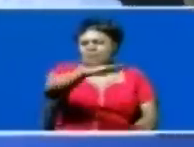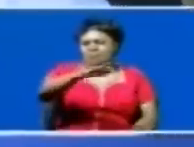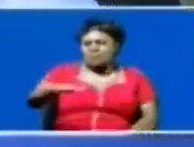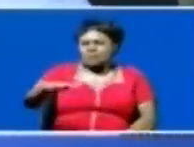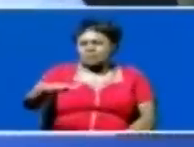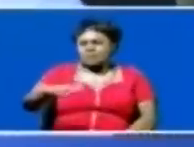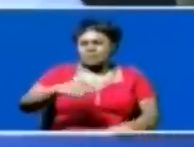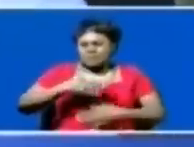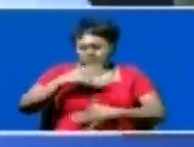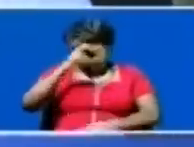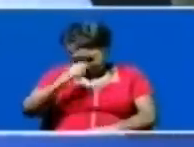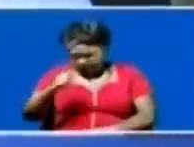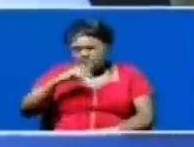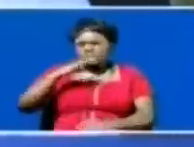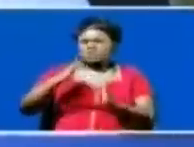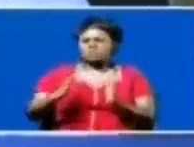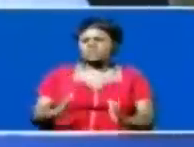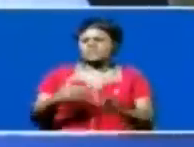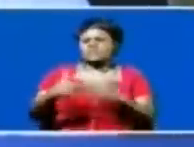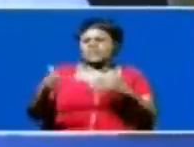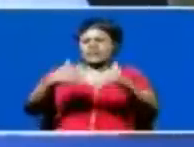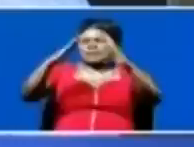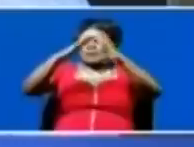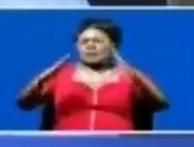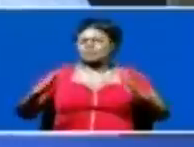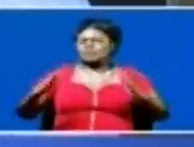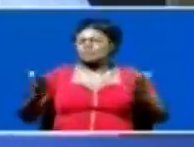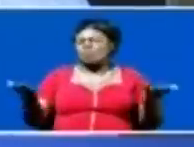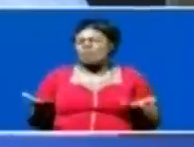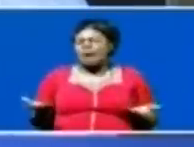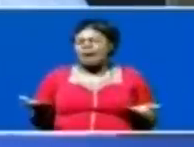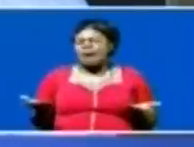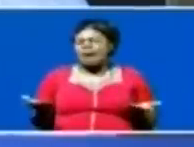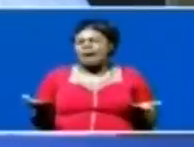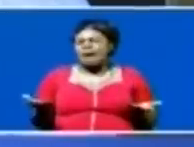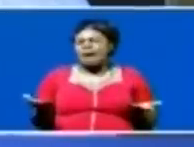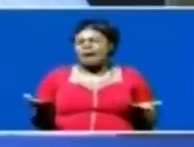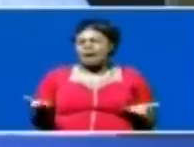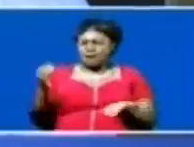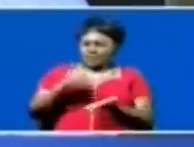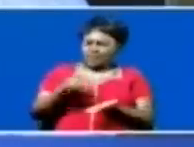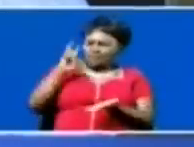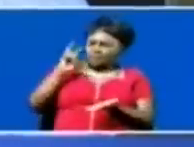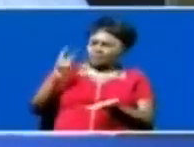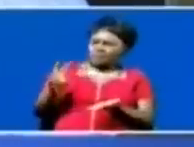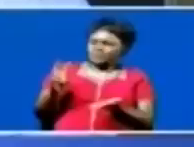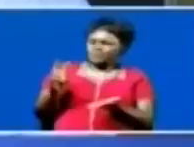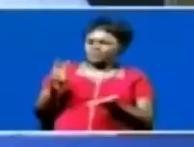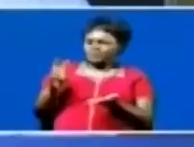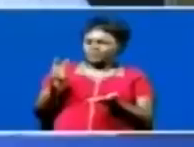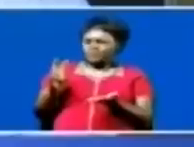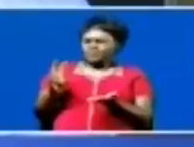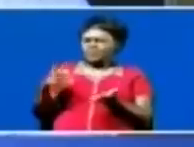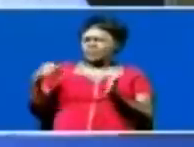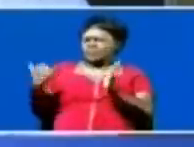dignity of the speaker as the symbol of that house. Where does it leave this? Because once again, we've seen the almost